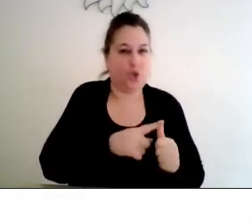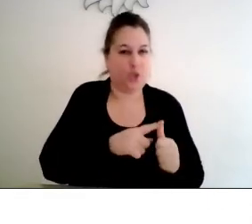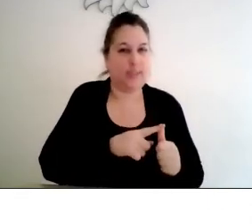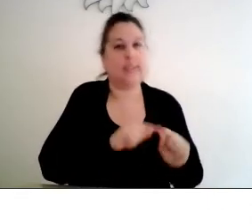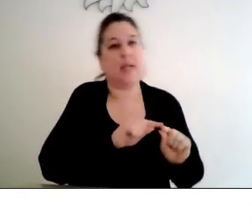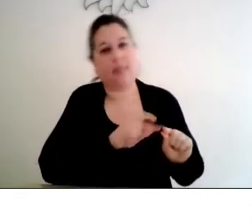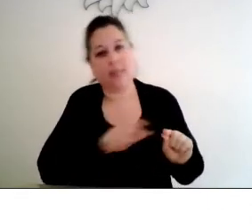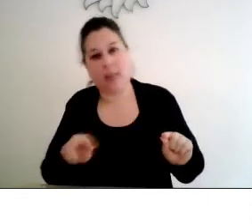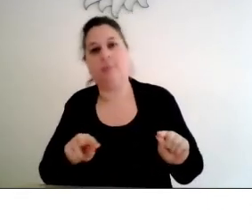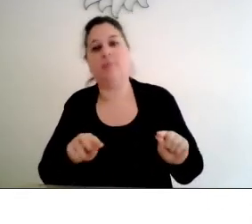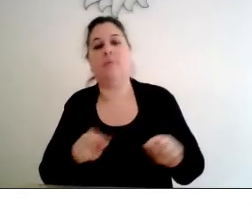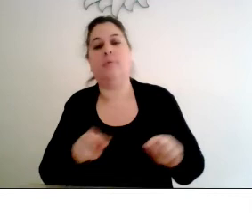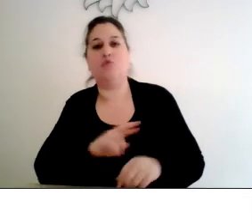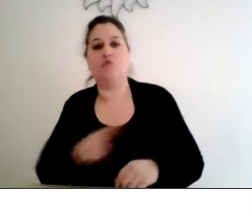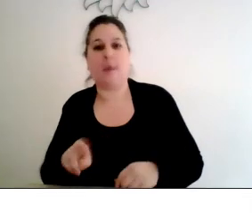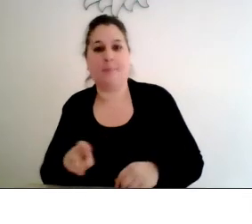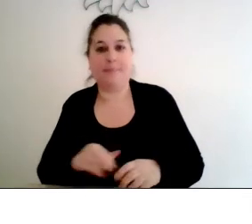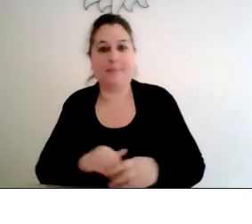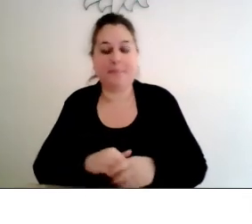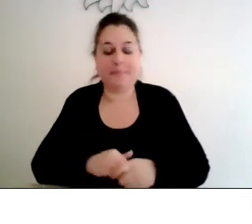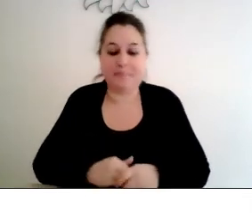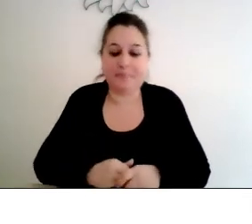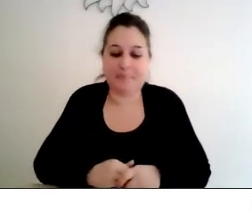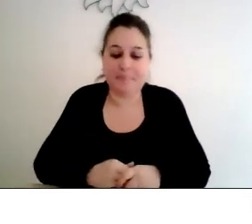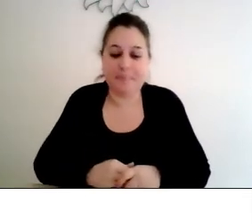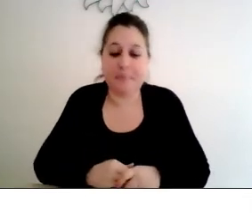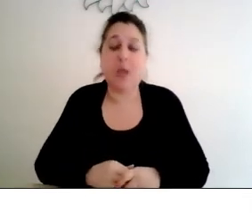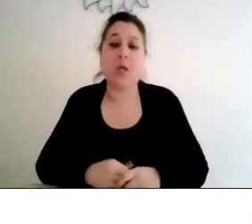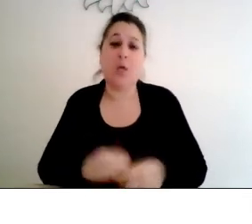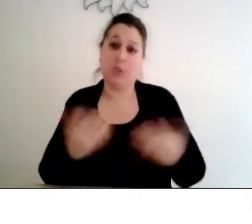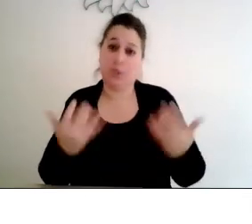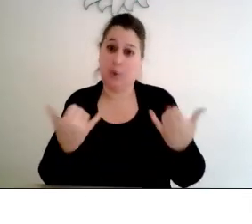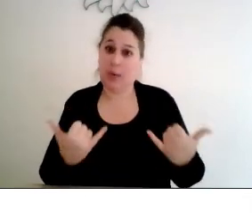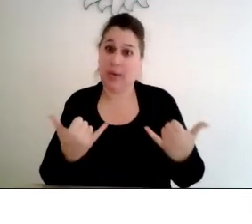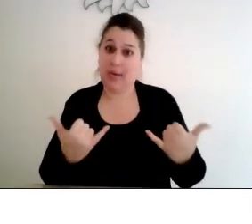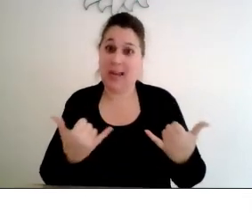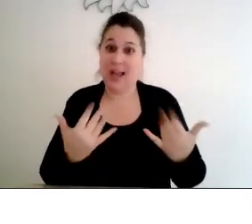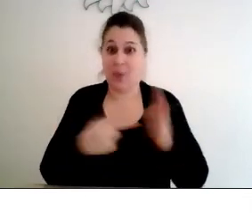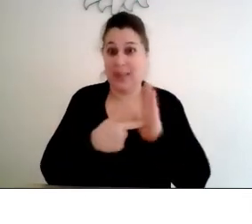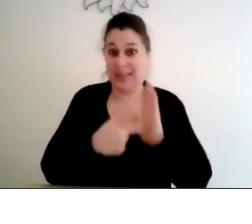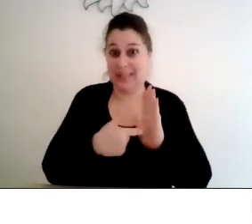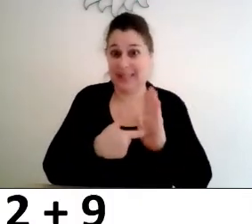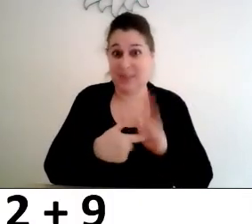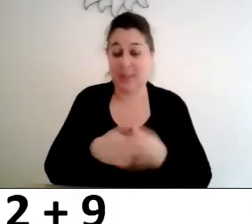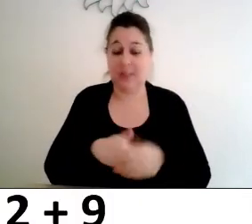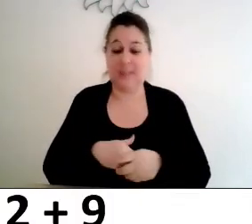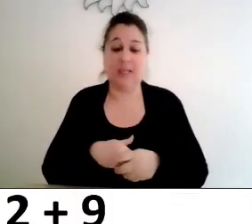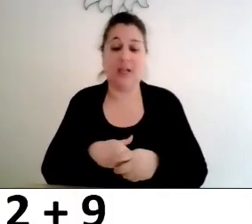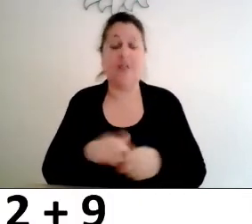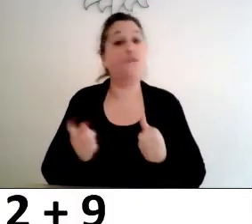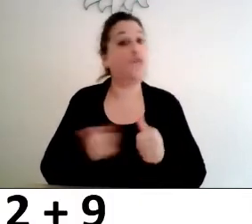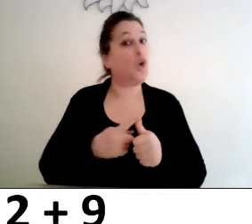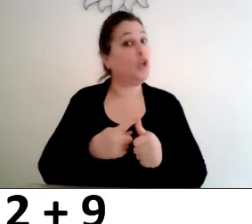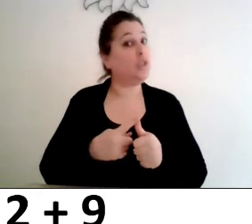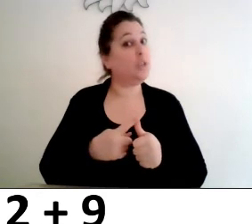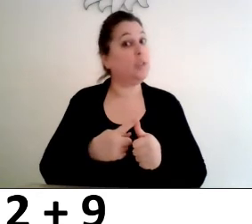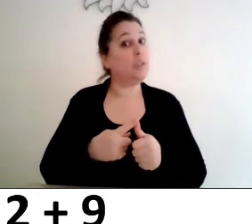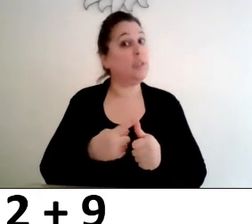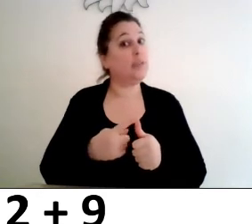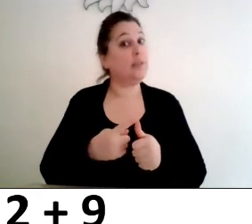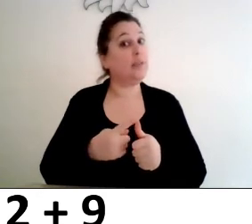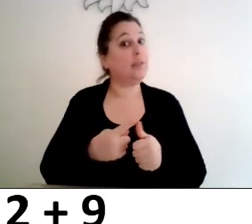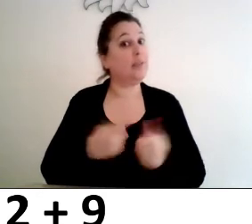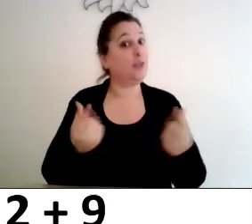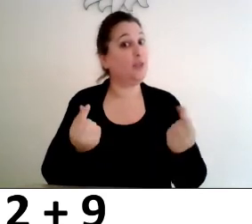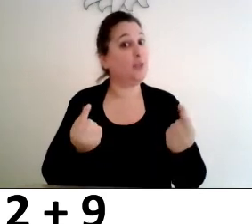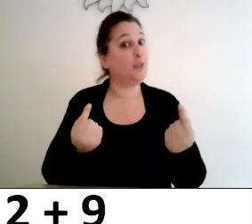right. Okay. All right, next slide. Now let's start practicing